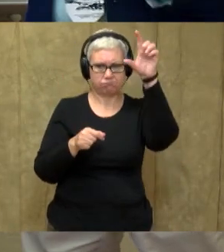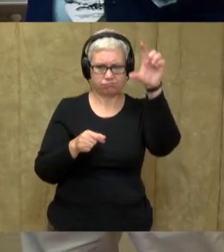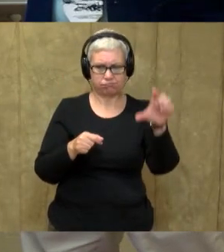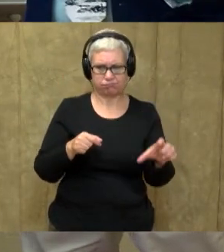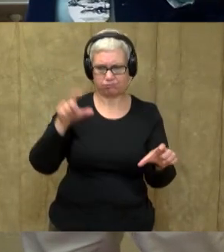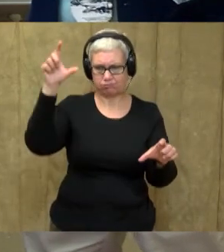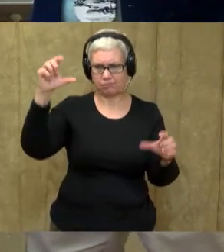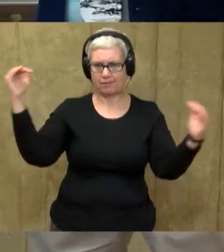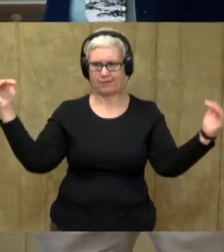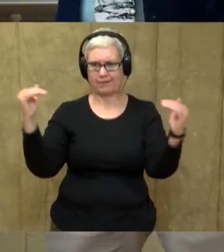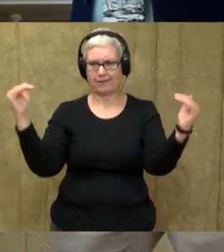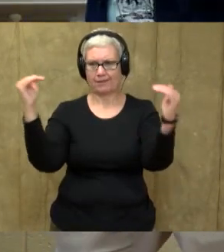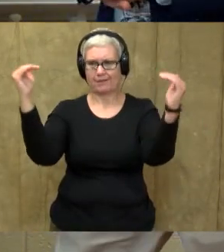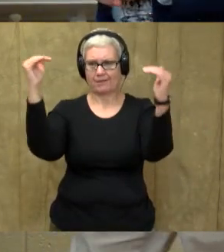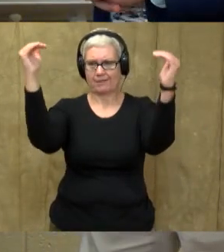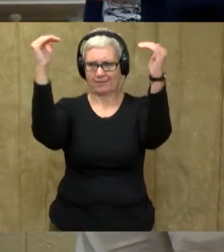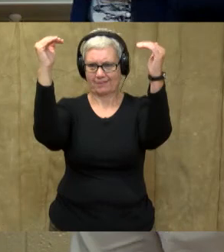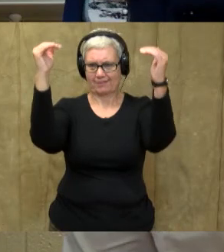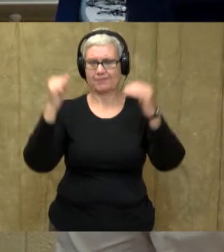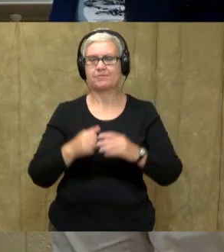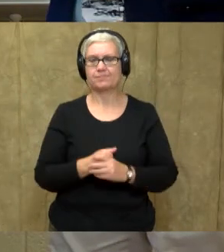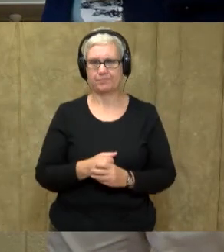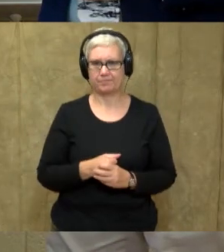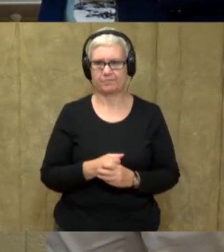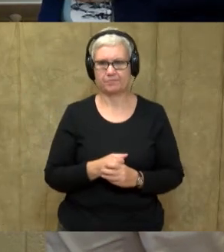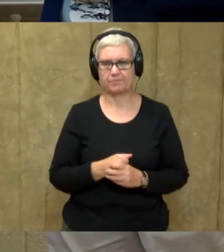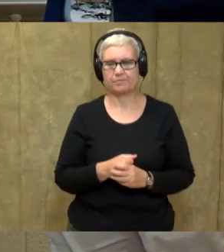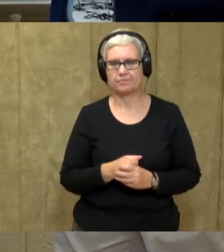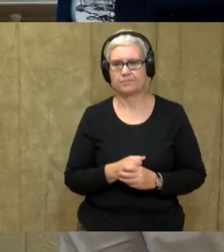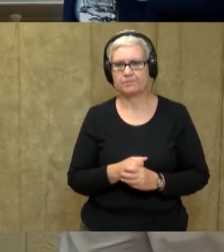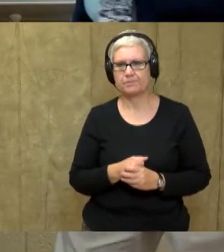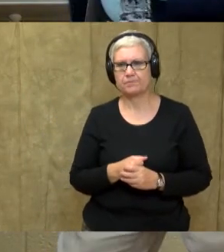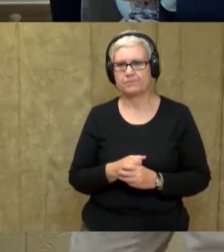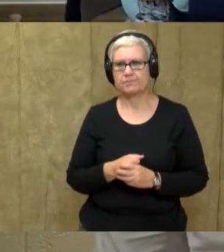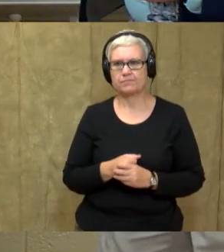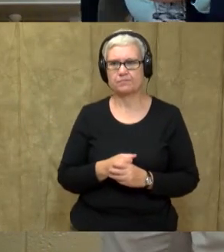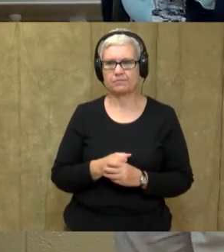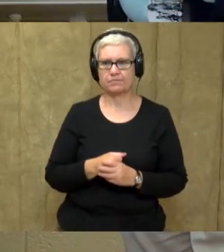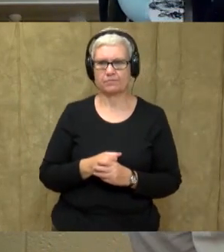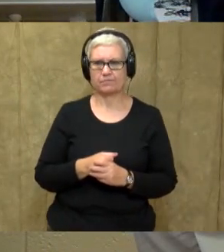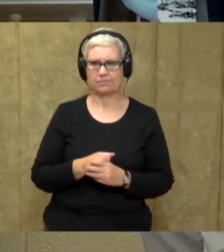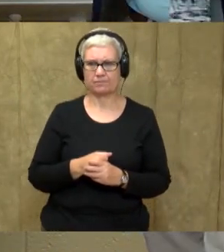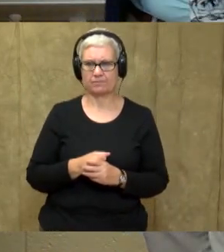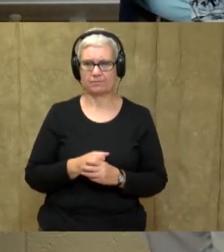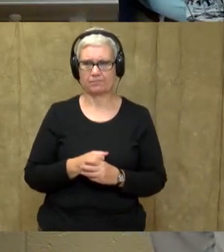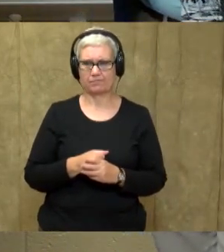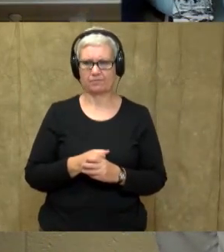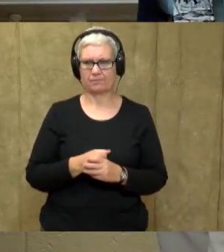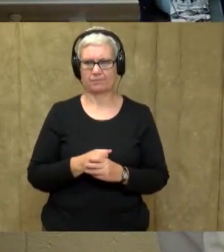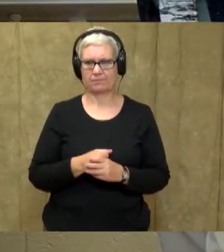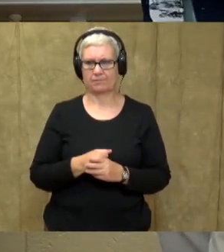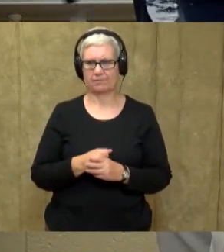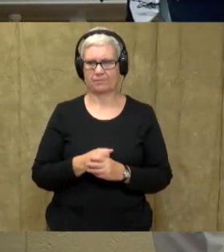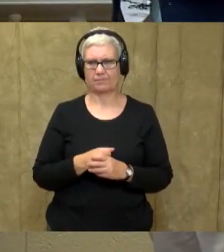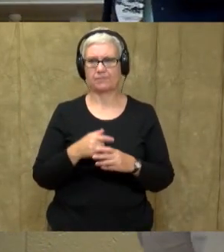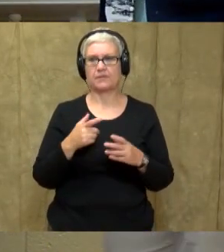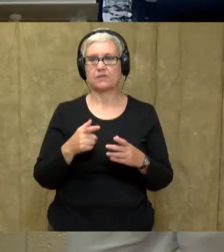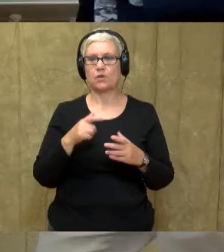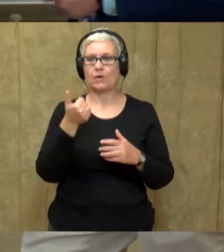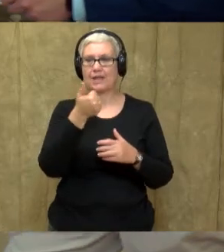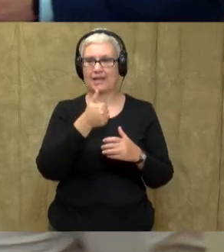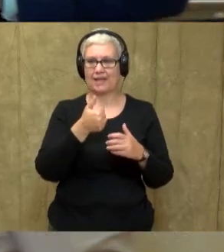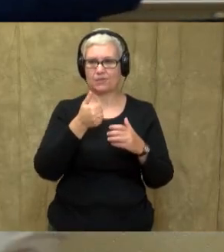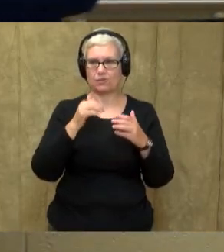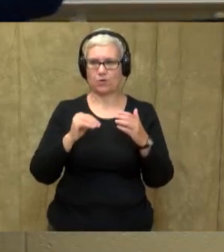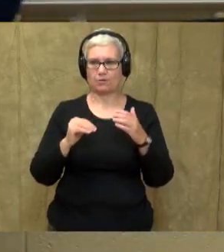going to be equal on either side of the highest point. And each of these basketball shots kind of end at the highest point.